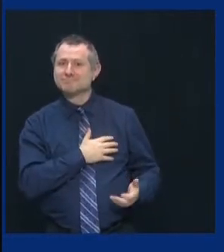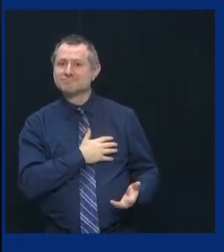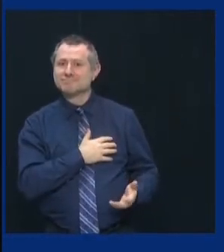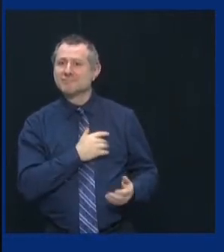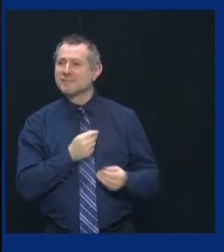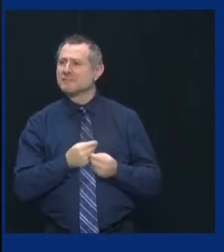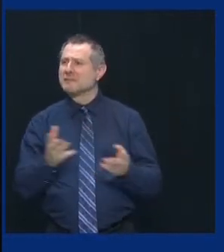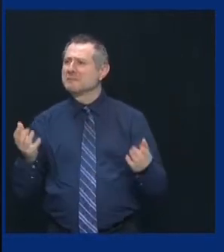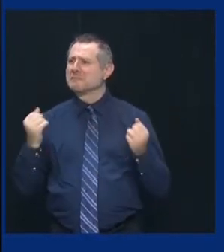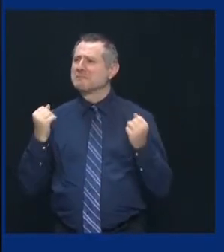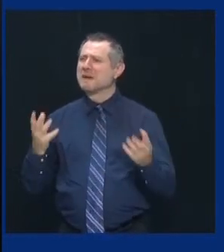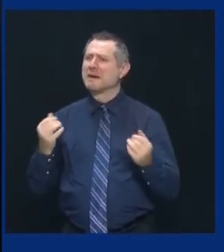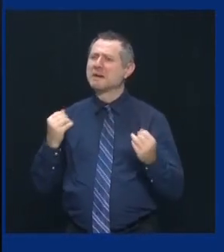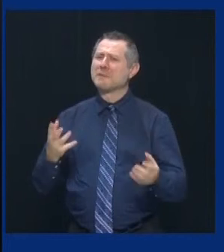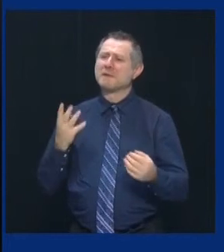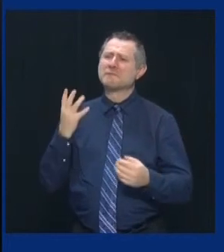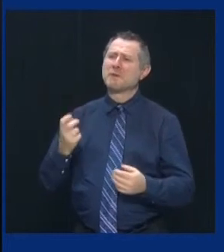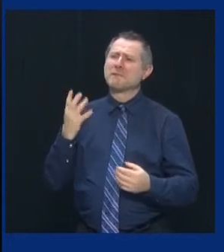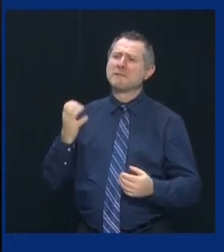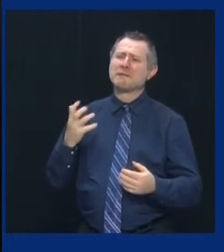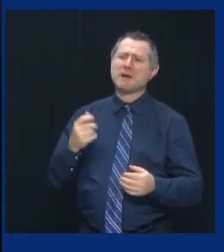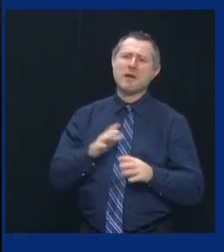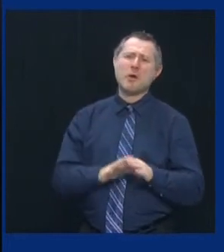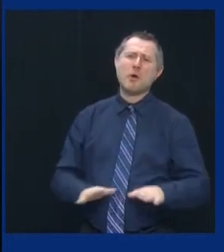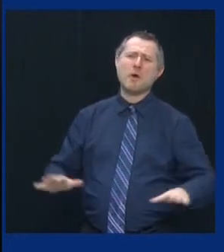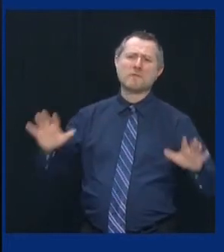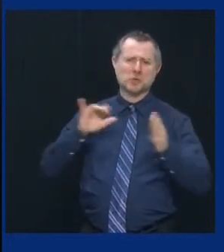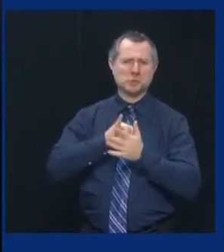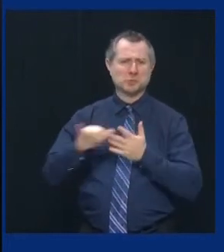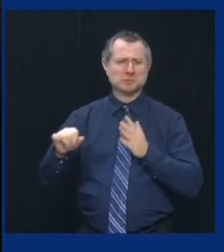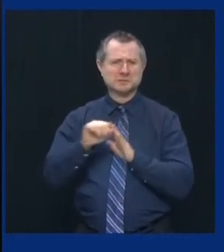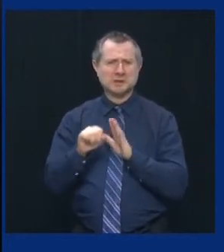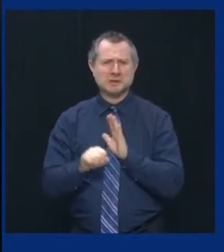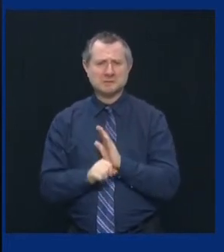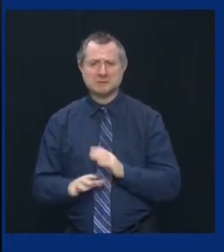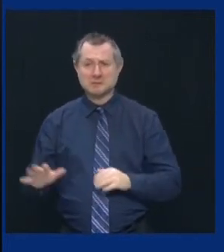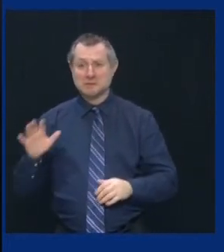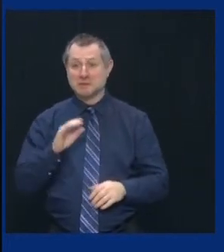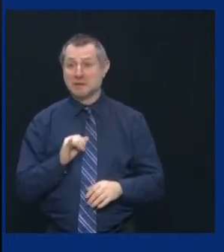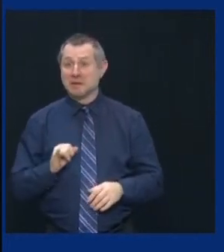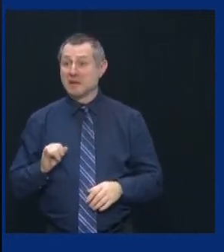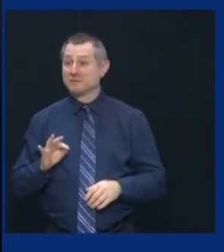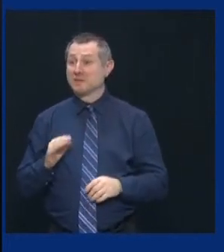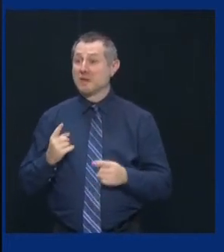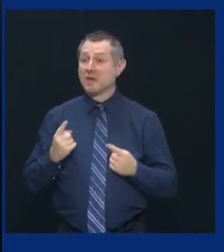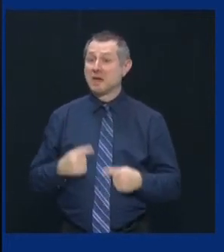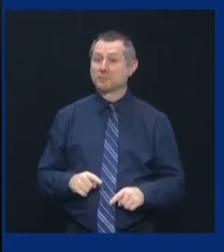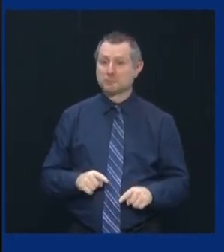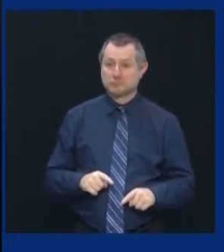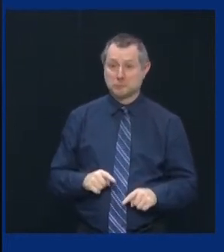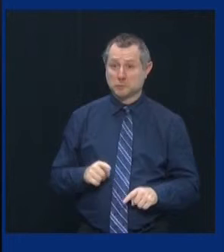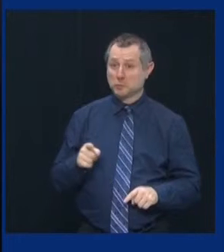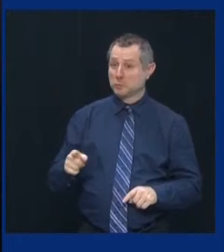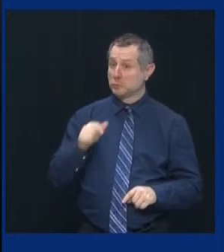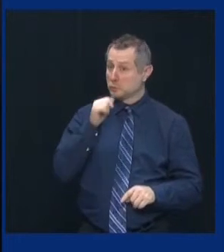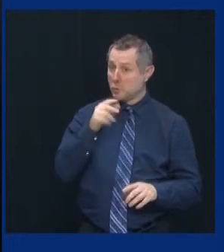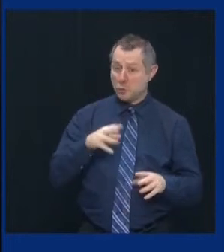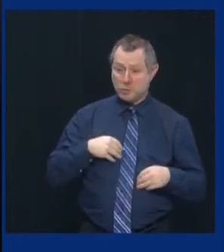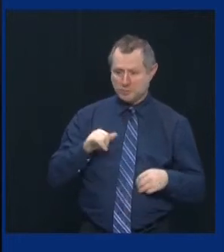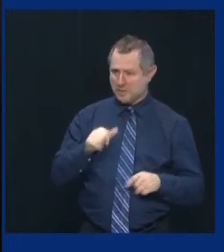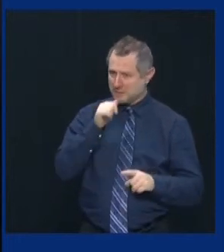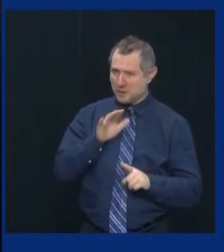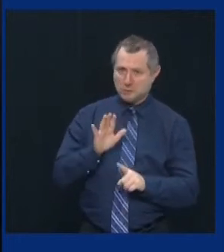and hundreds of providers around the state. If it turns out that you're just Andrew Sif, and there is